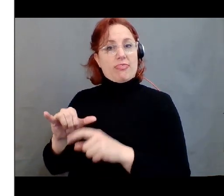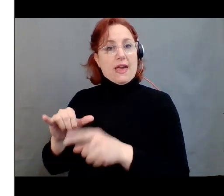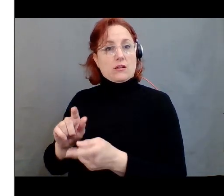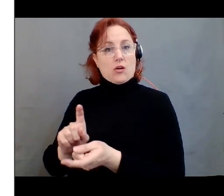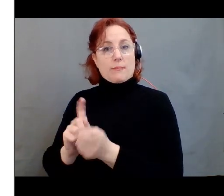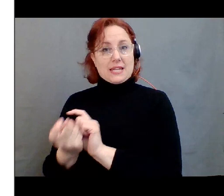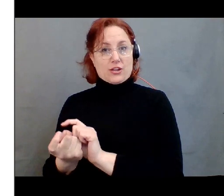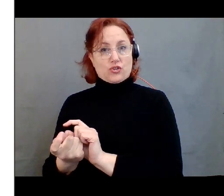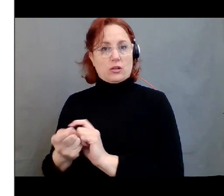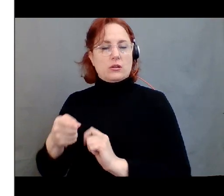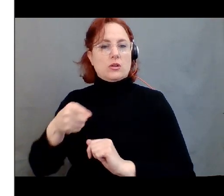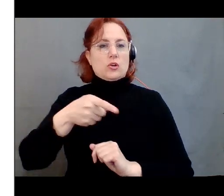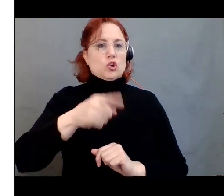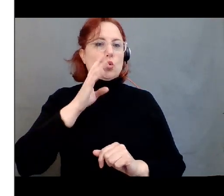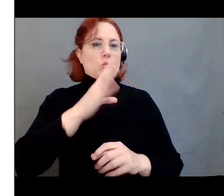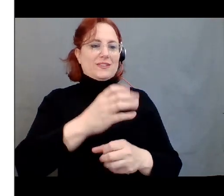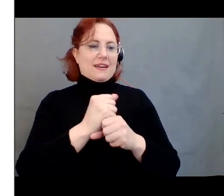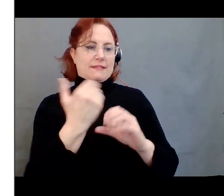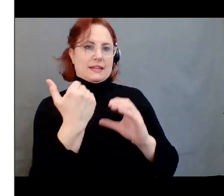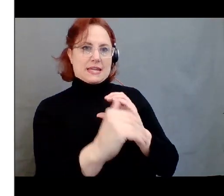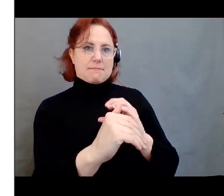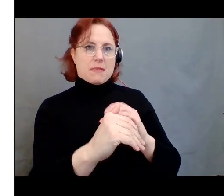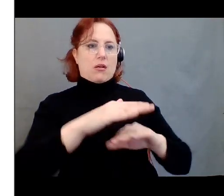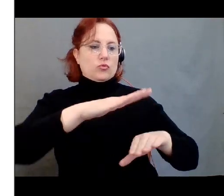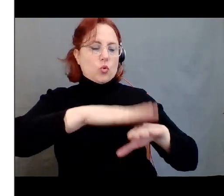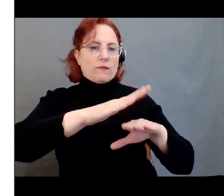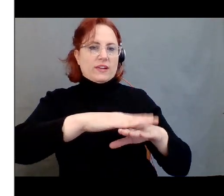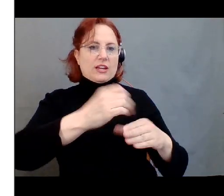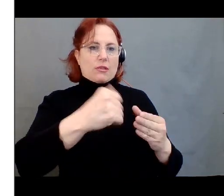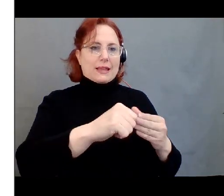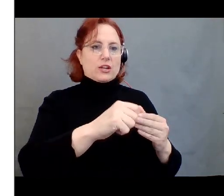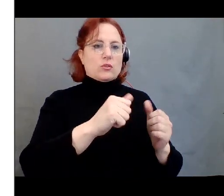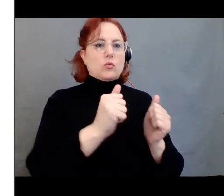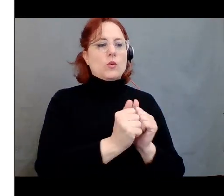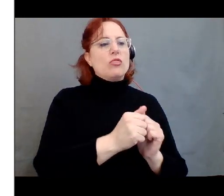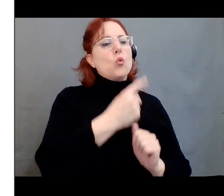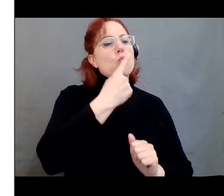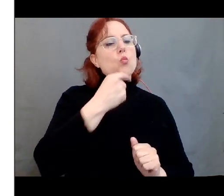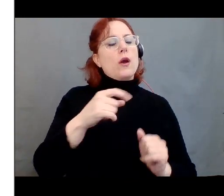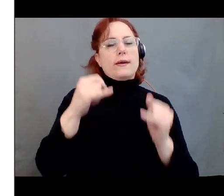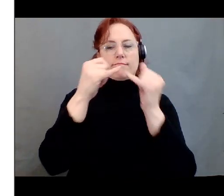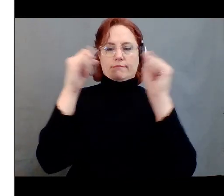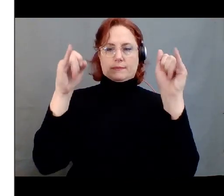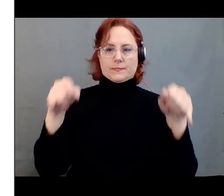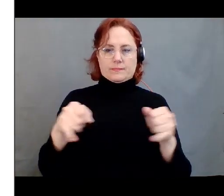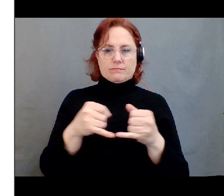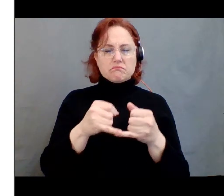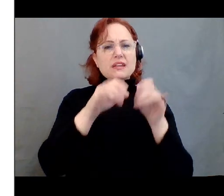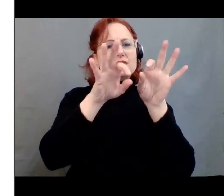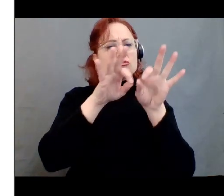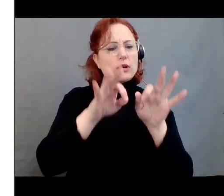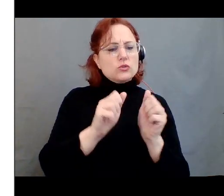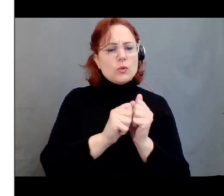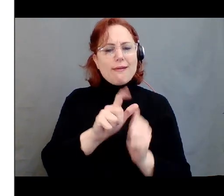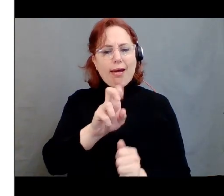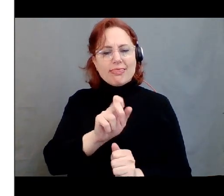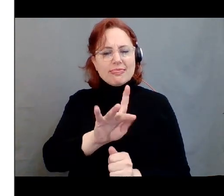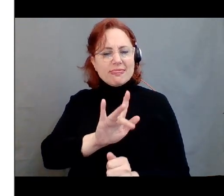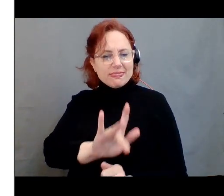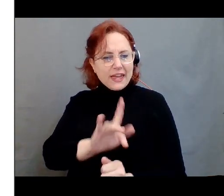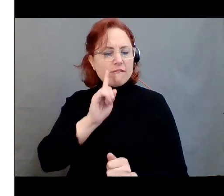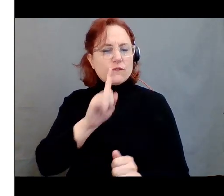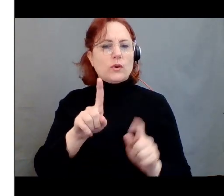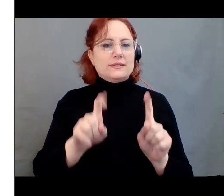letter. Within the letter, highlighted in red outline, you will find brief instructions and a link to the testing agreement. The